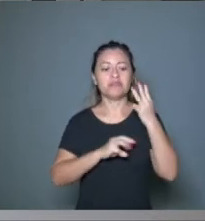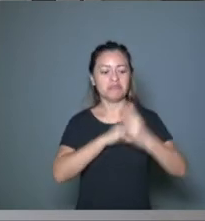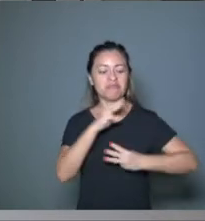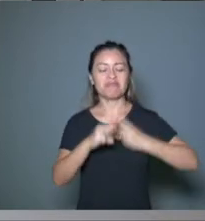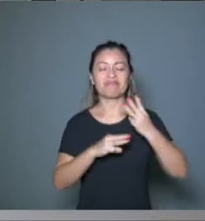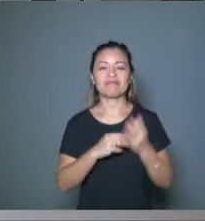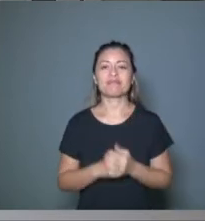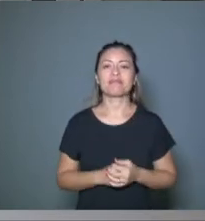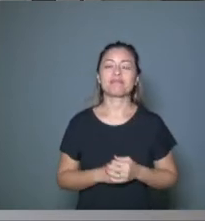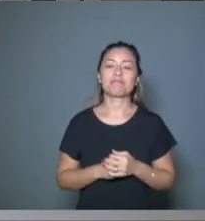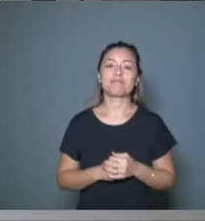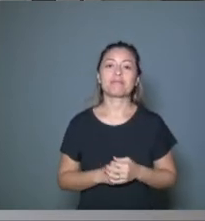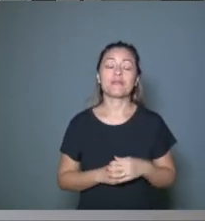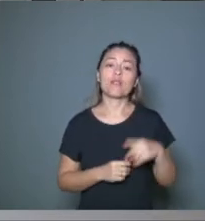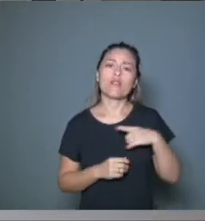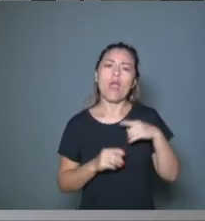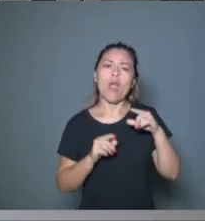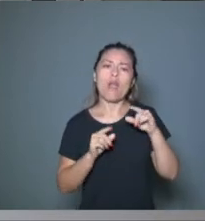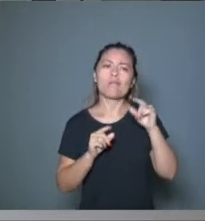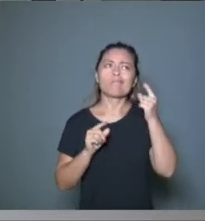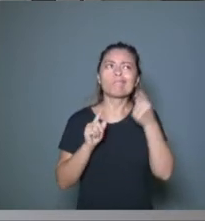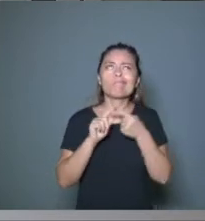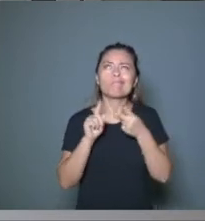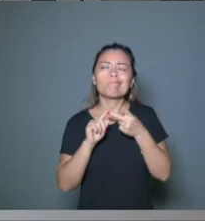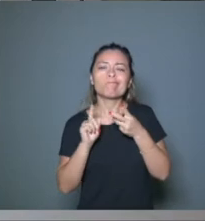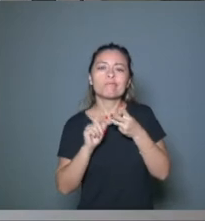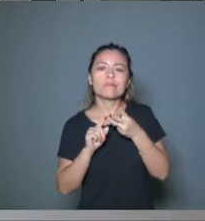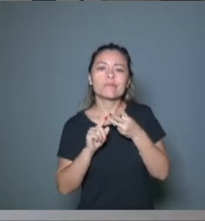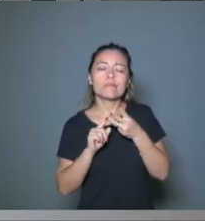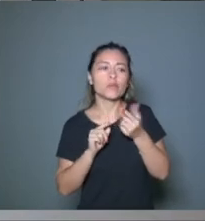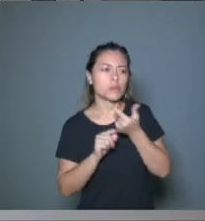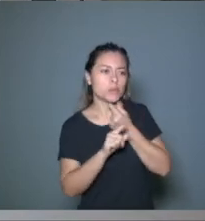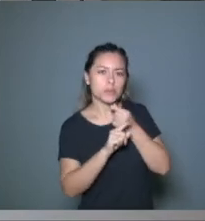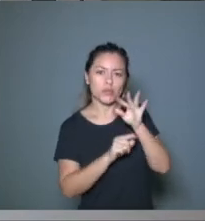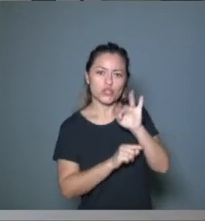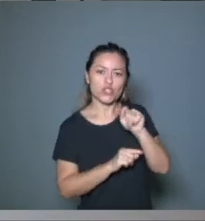your performance. I have two questions as well.